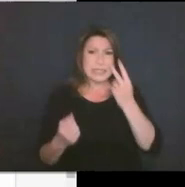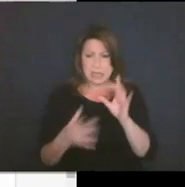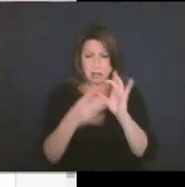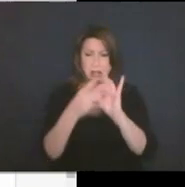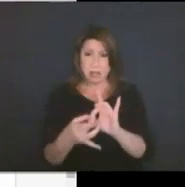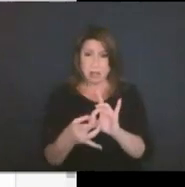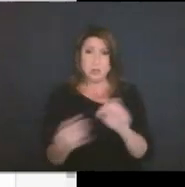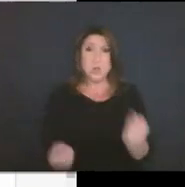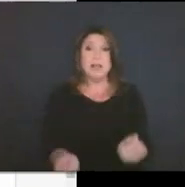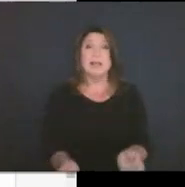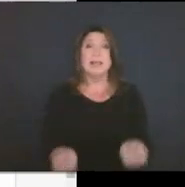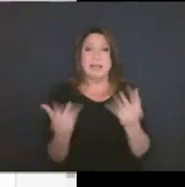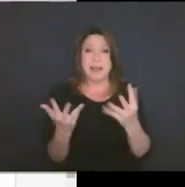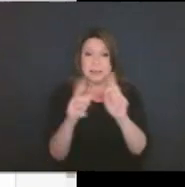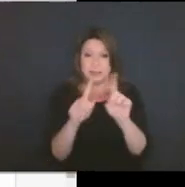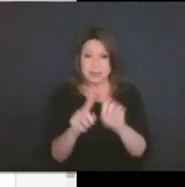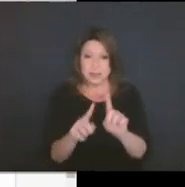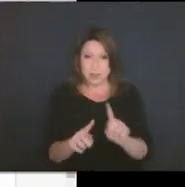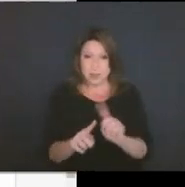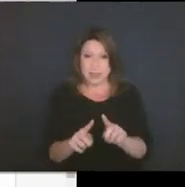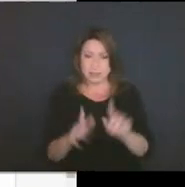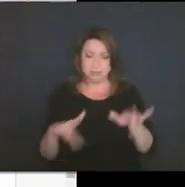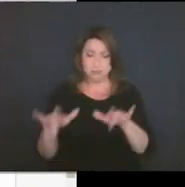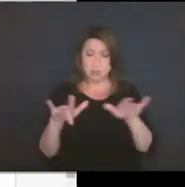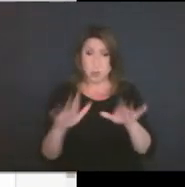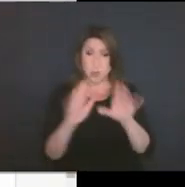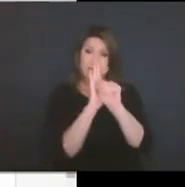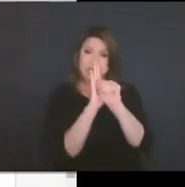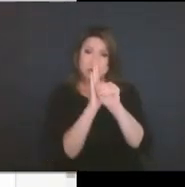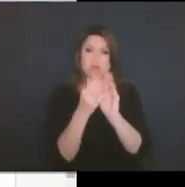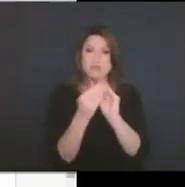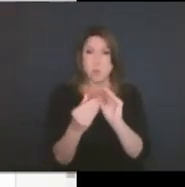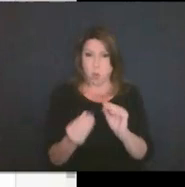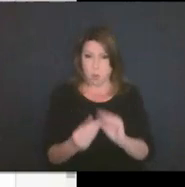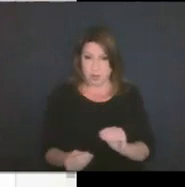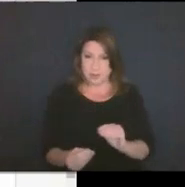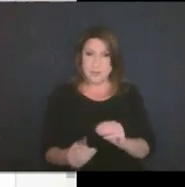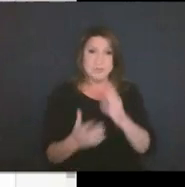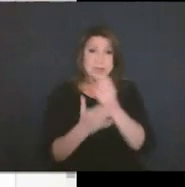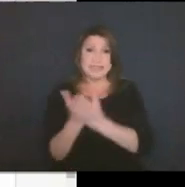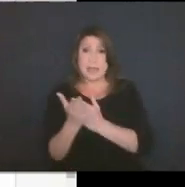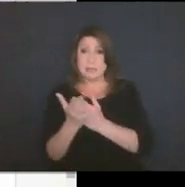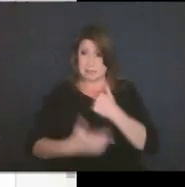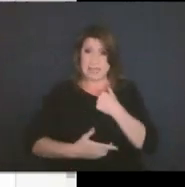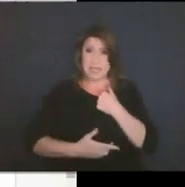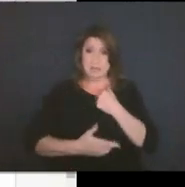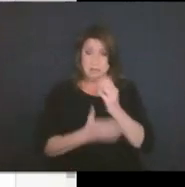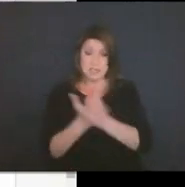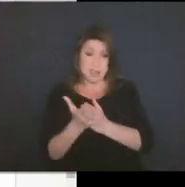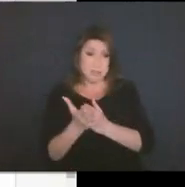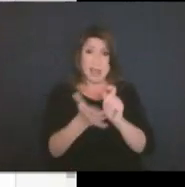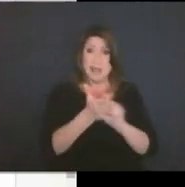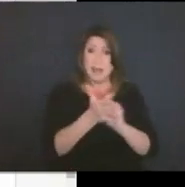links to lots of recorded story times. So some are done by me and some are done